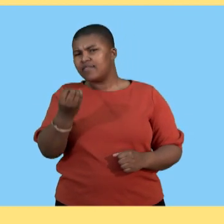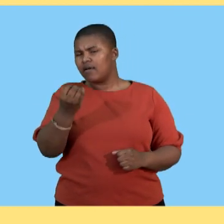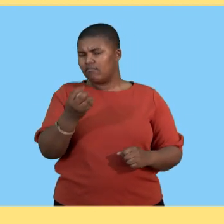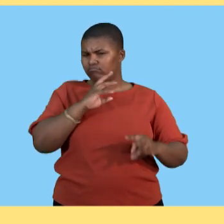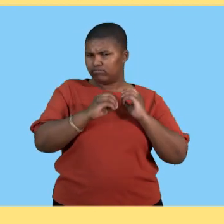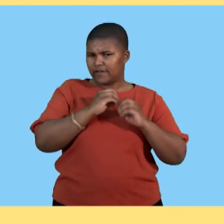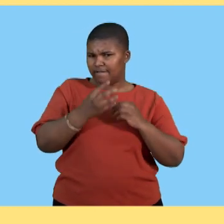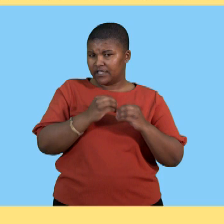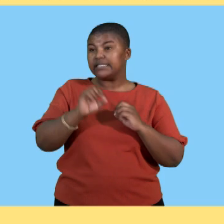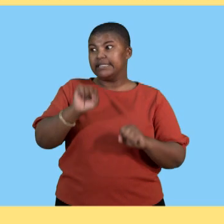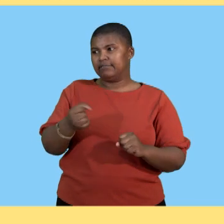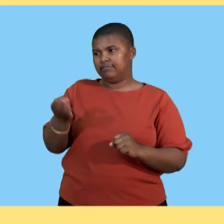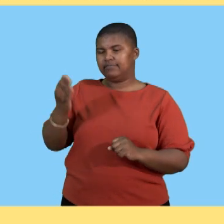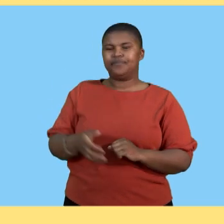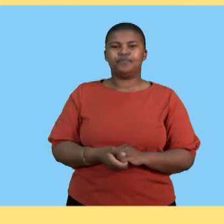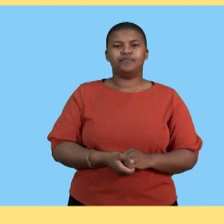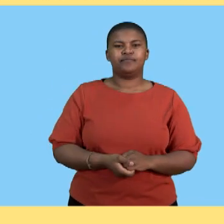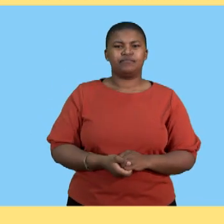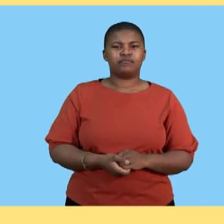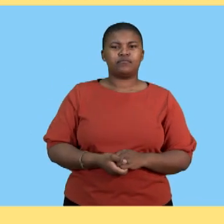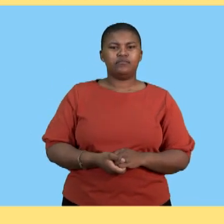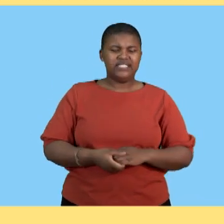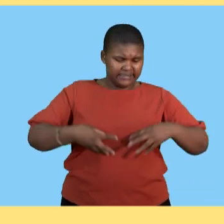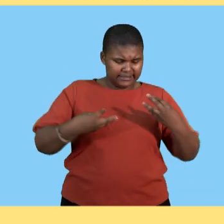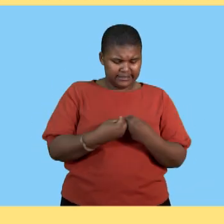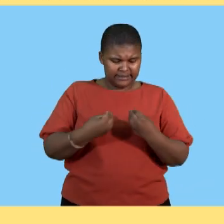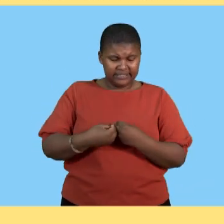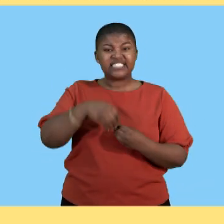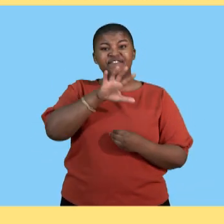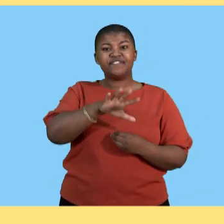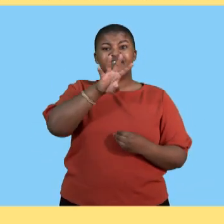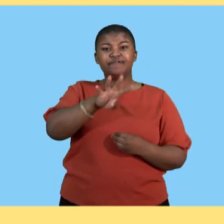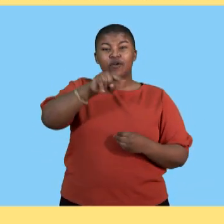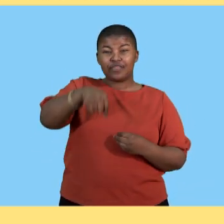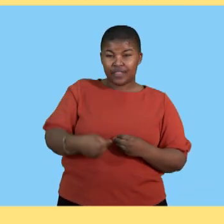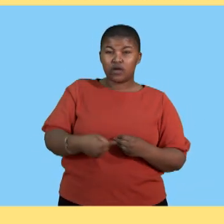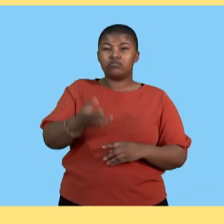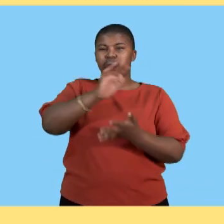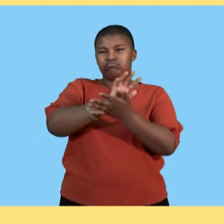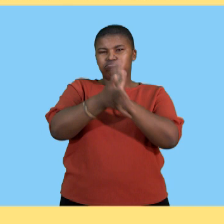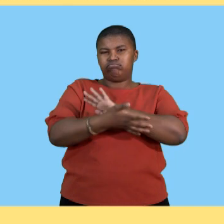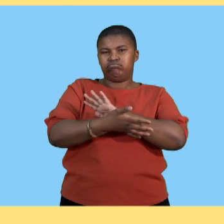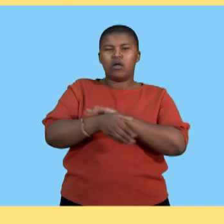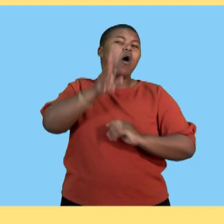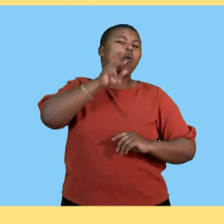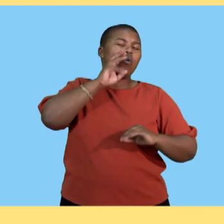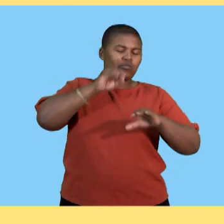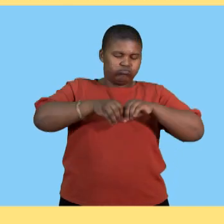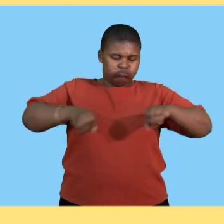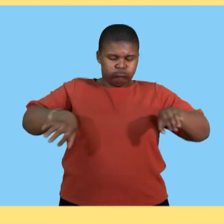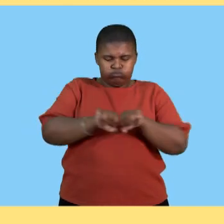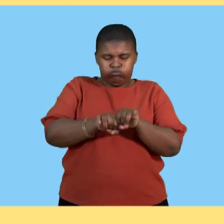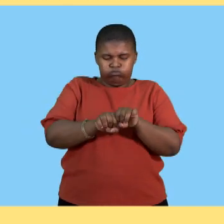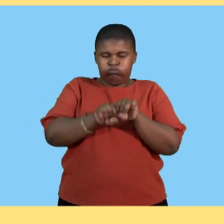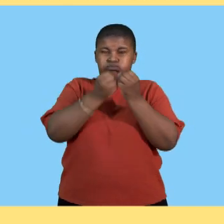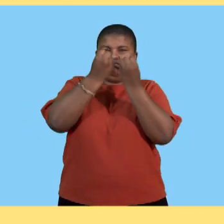we have another adjustment. There it is. It says, goods worth 54,000 were destroyed when a water pipe burst in the